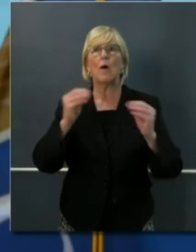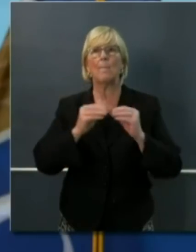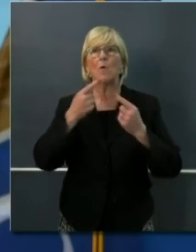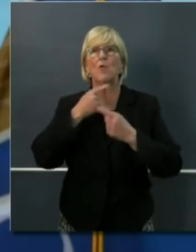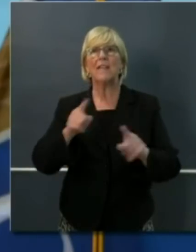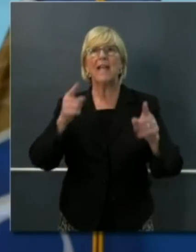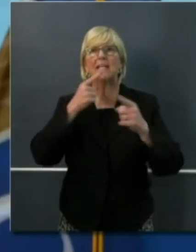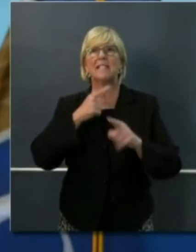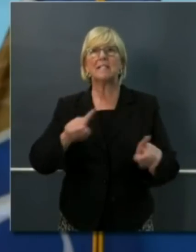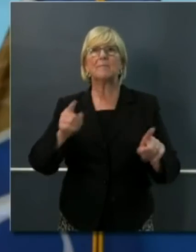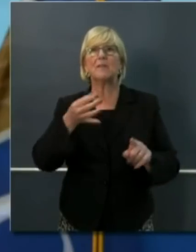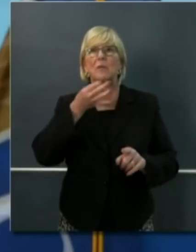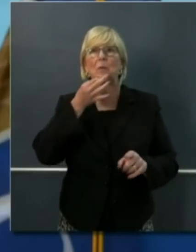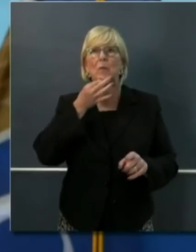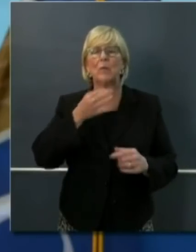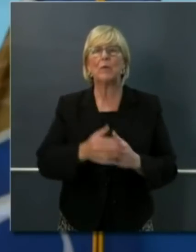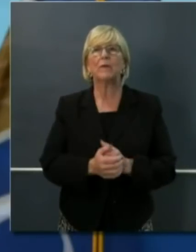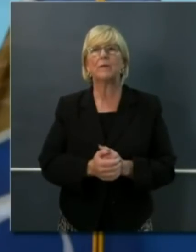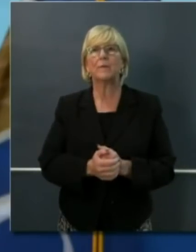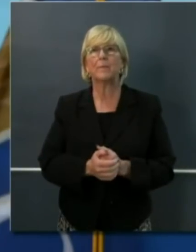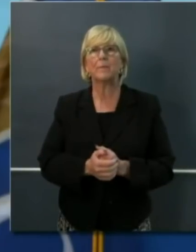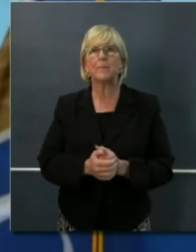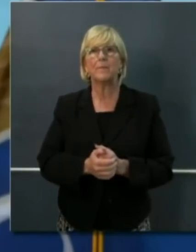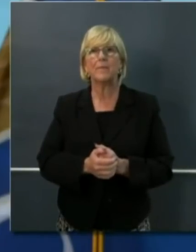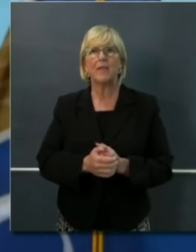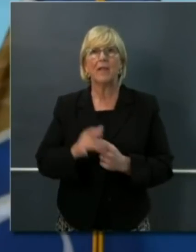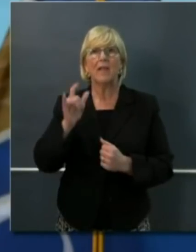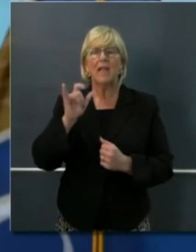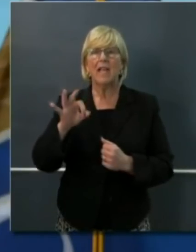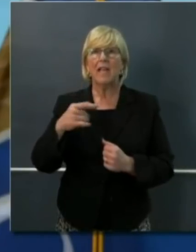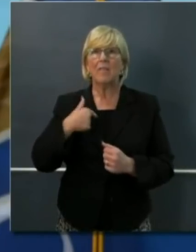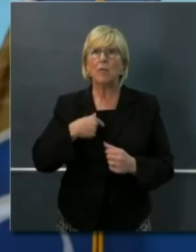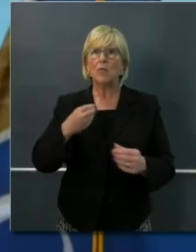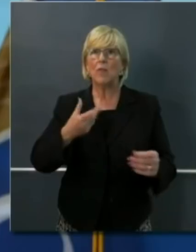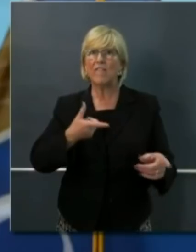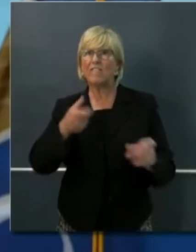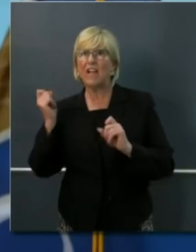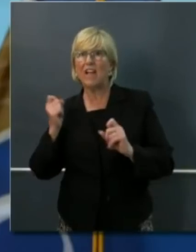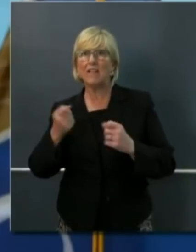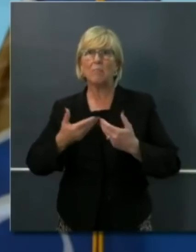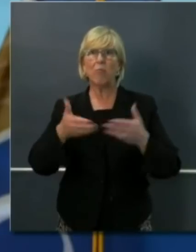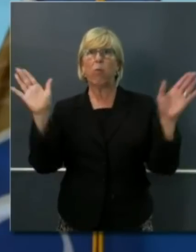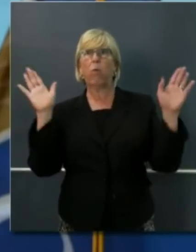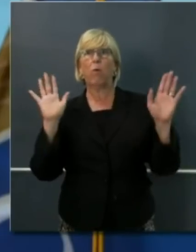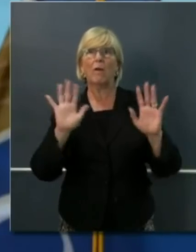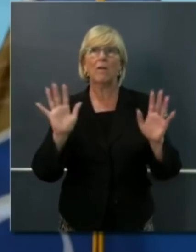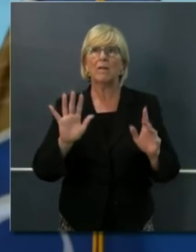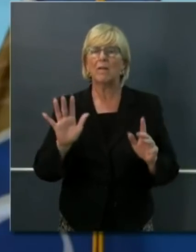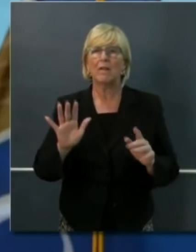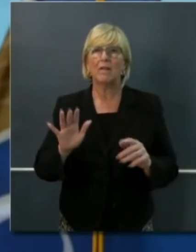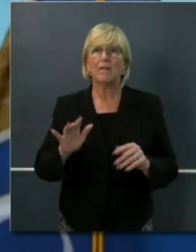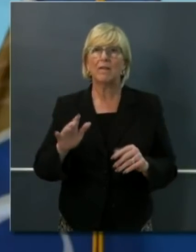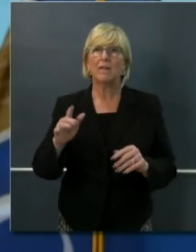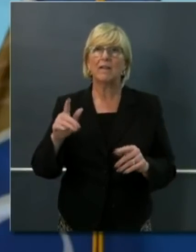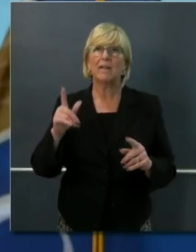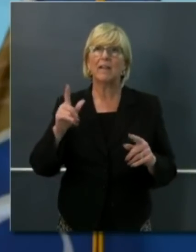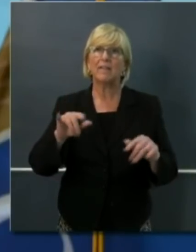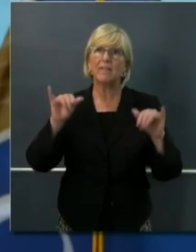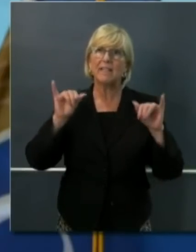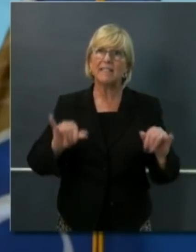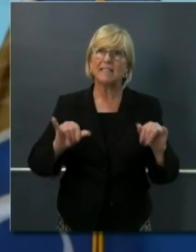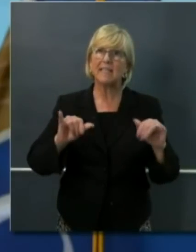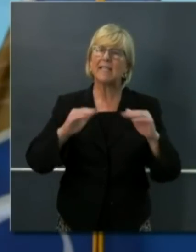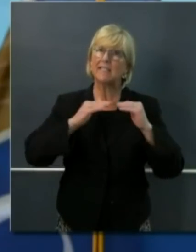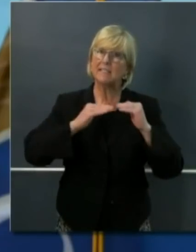announcements sooner than we otherwise would. If we pull back too soon, those announcements will not be forthcoming. If we stay the